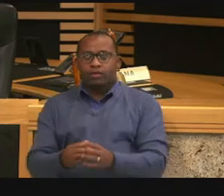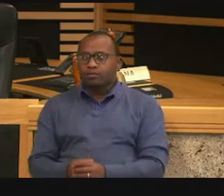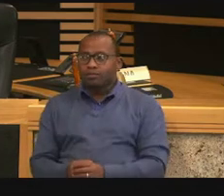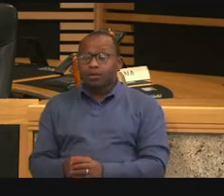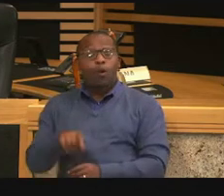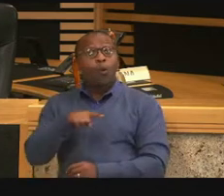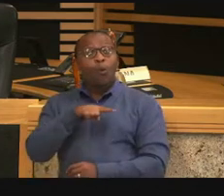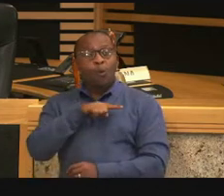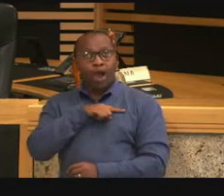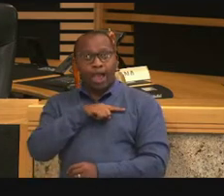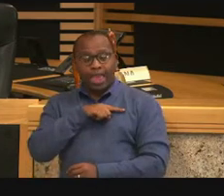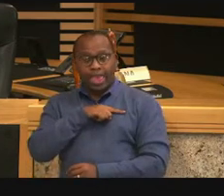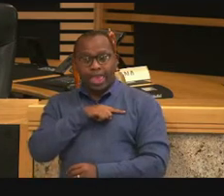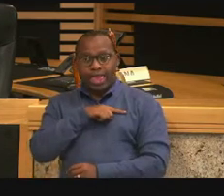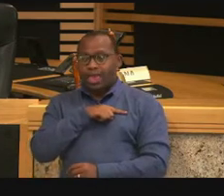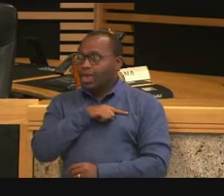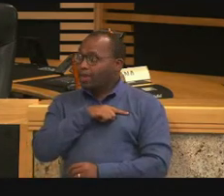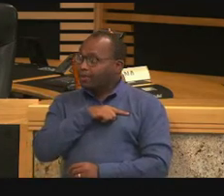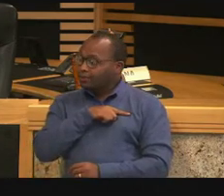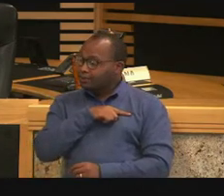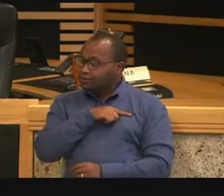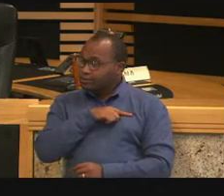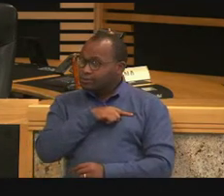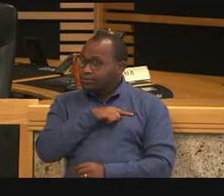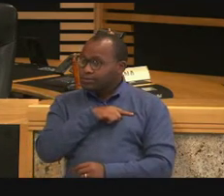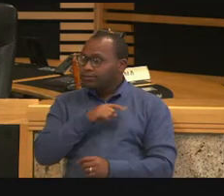Reason being that those people